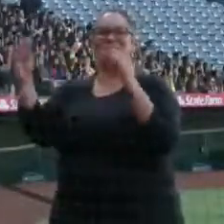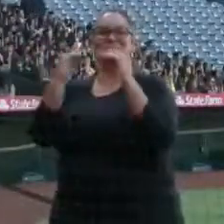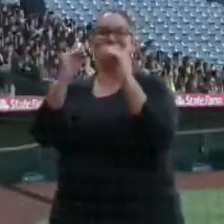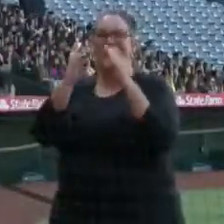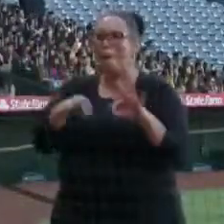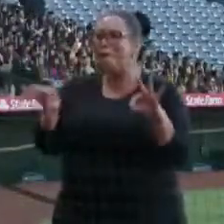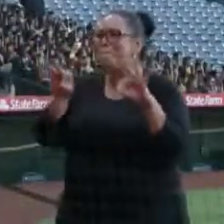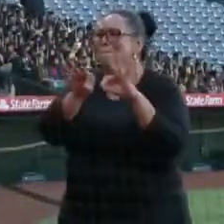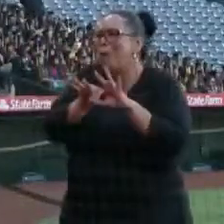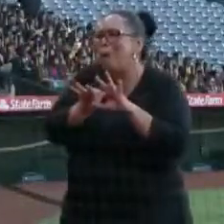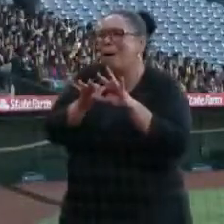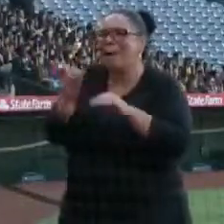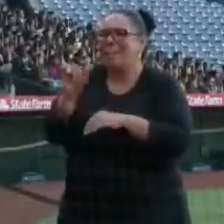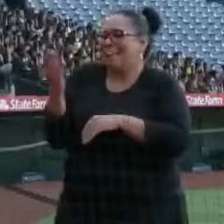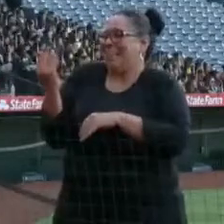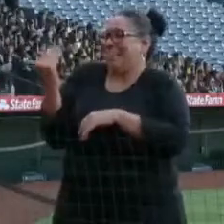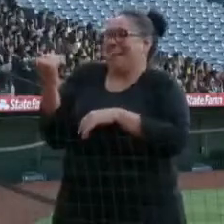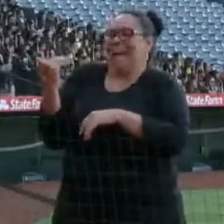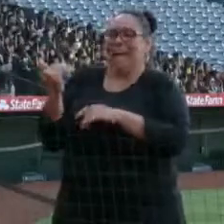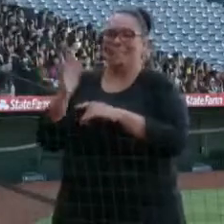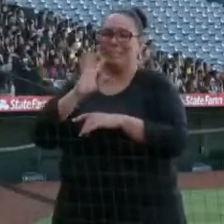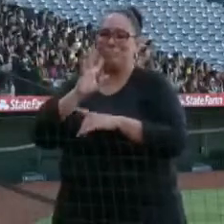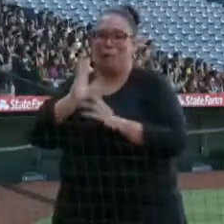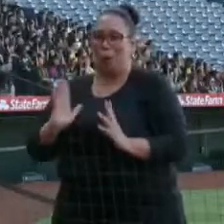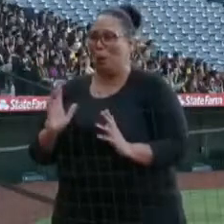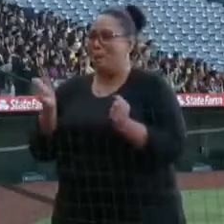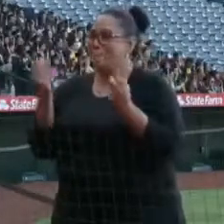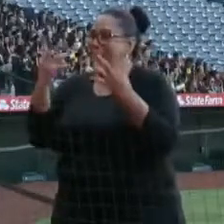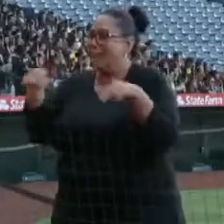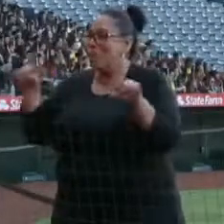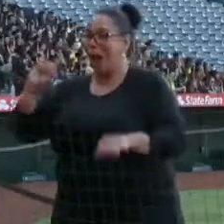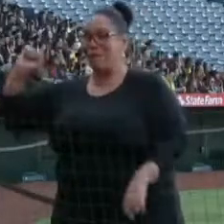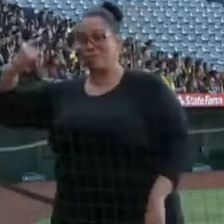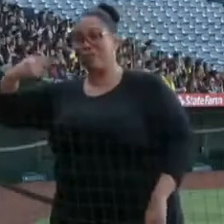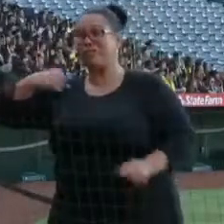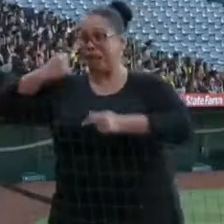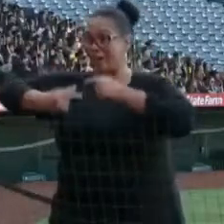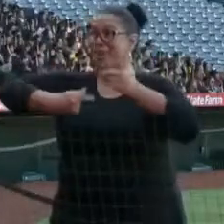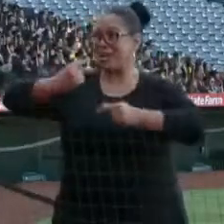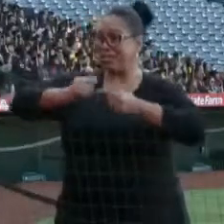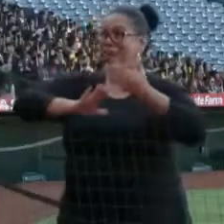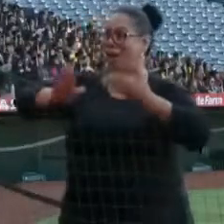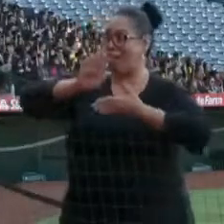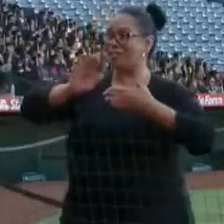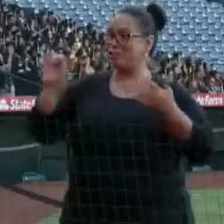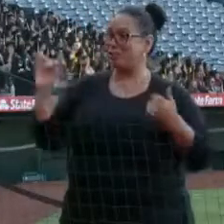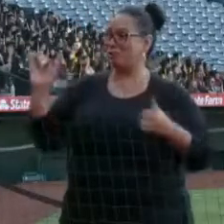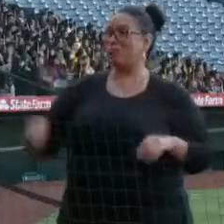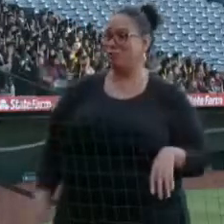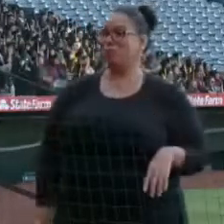importantly, like our last speaker, and like many of you, I'm a first-generation to college student.